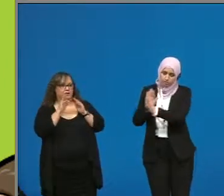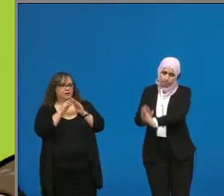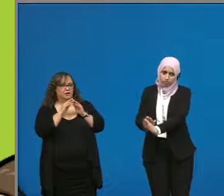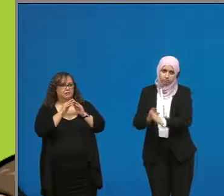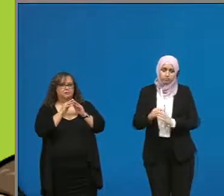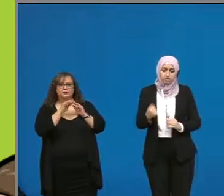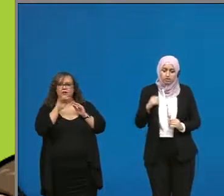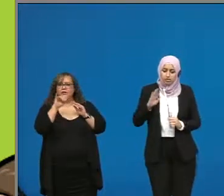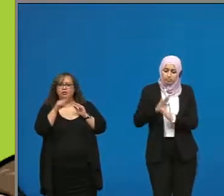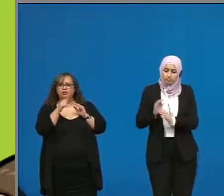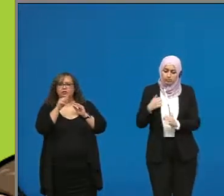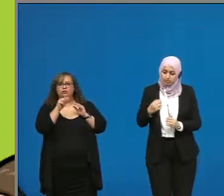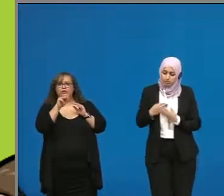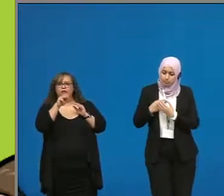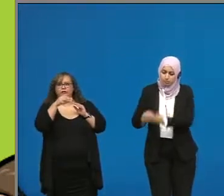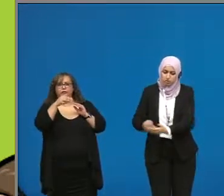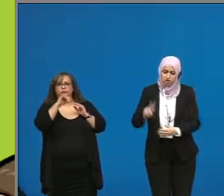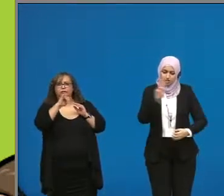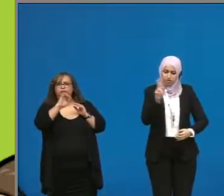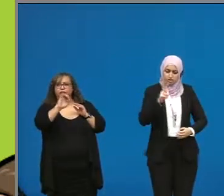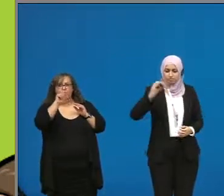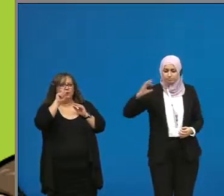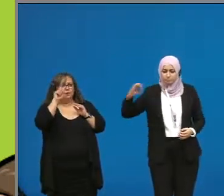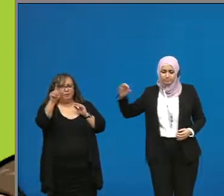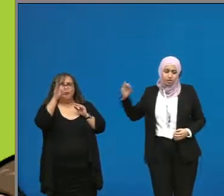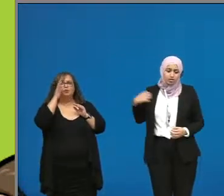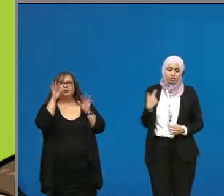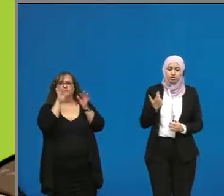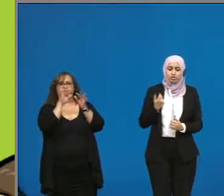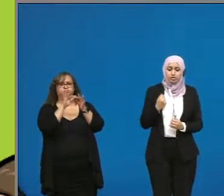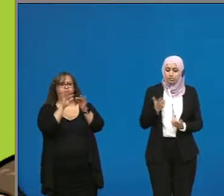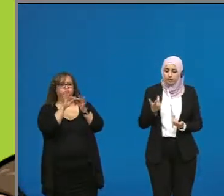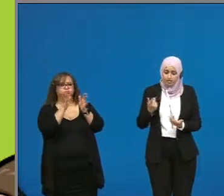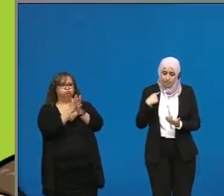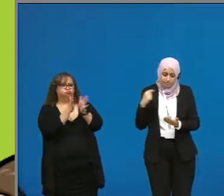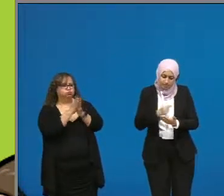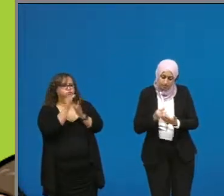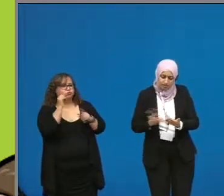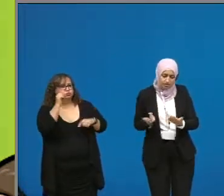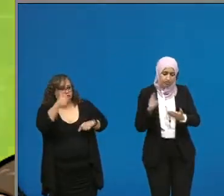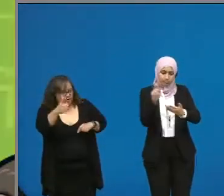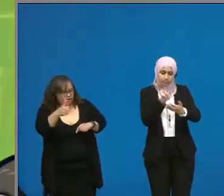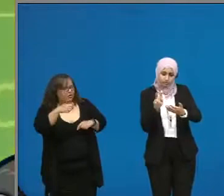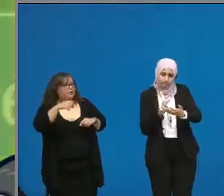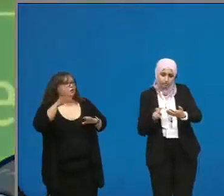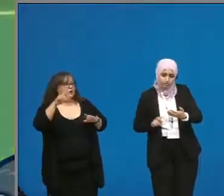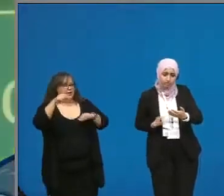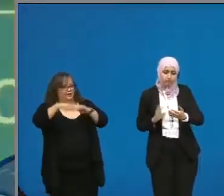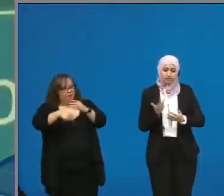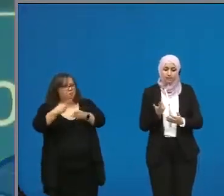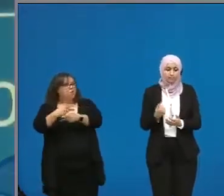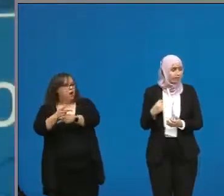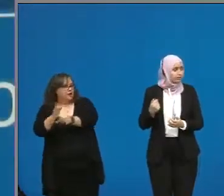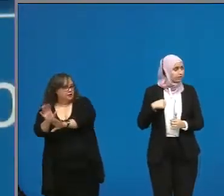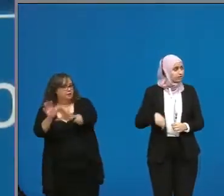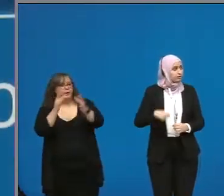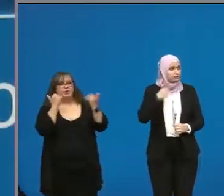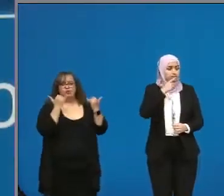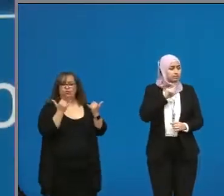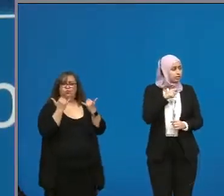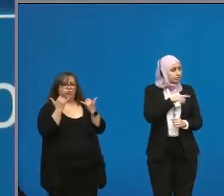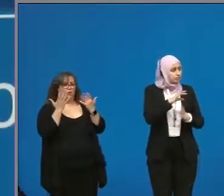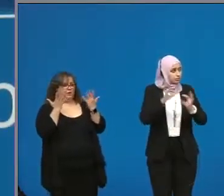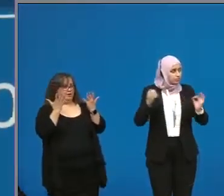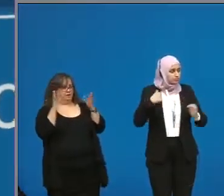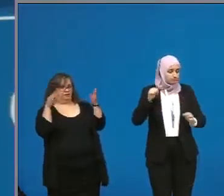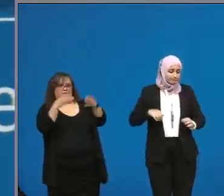about 10:30, and you can actually look at the products then. But we're not going to talk about the products as we go through. We're concerned with impact. And so I want to pare it